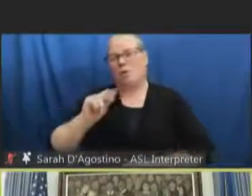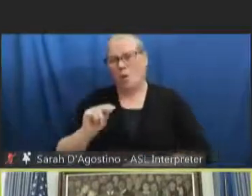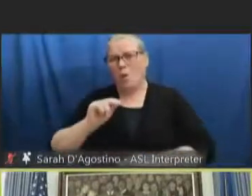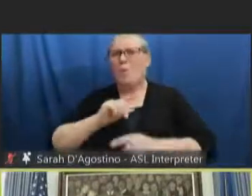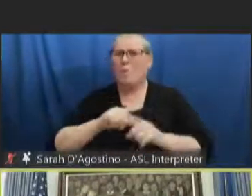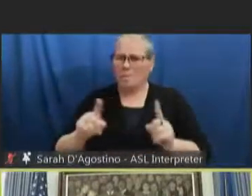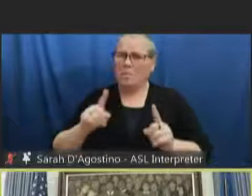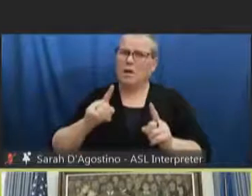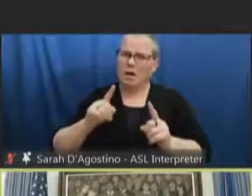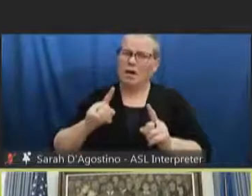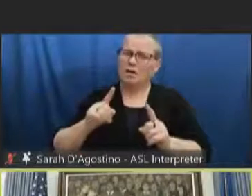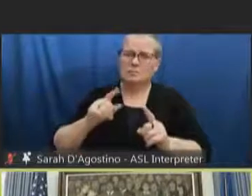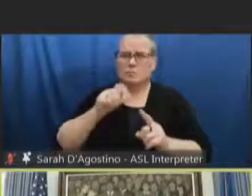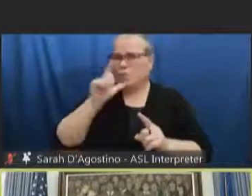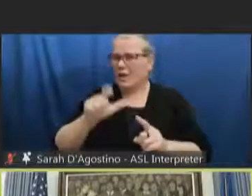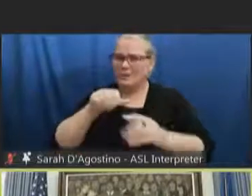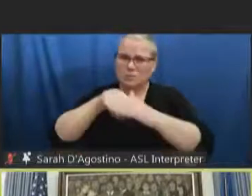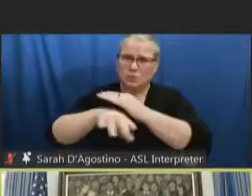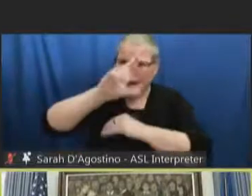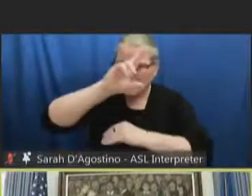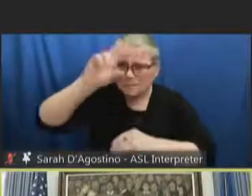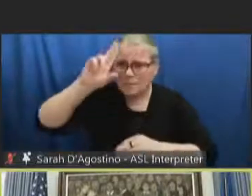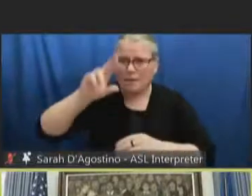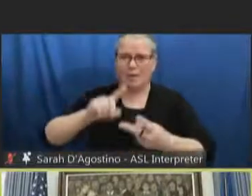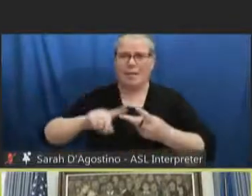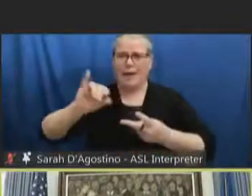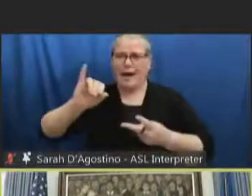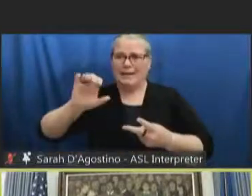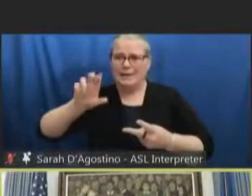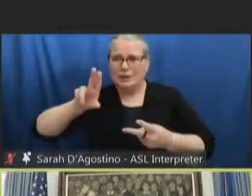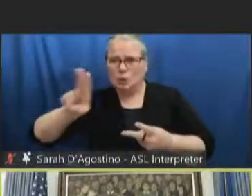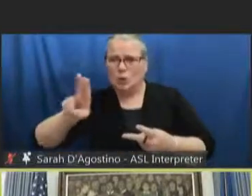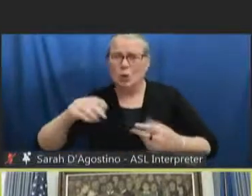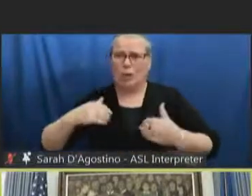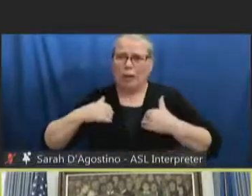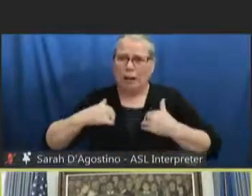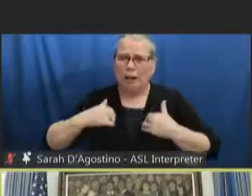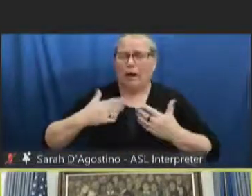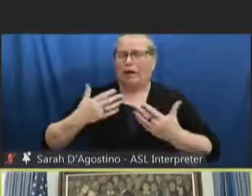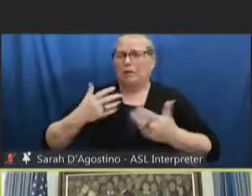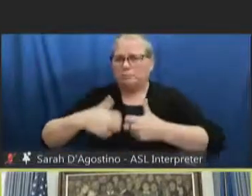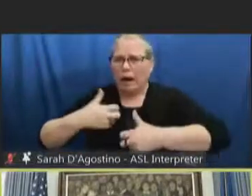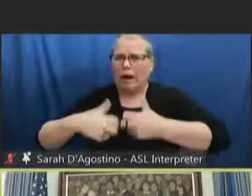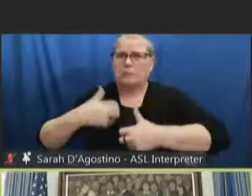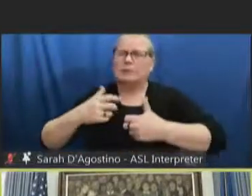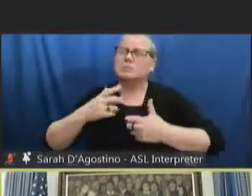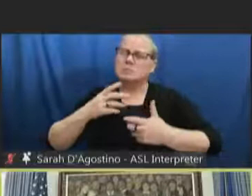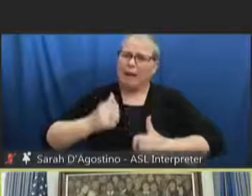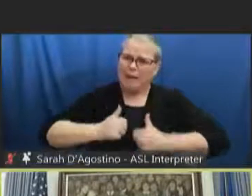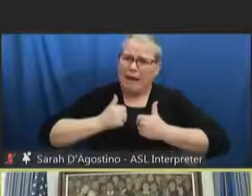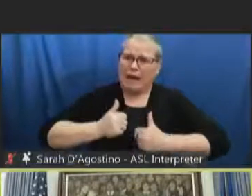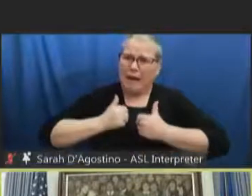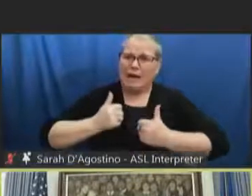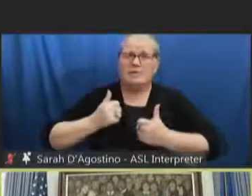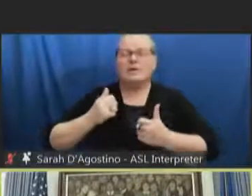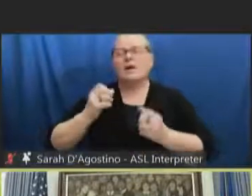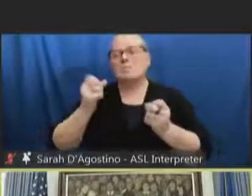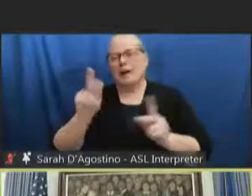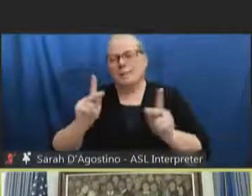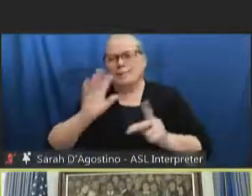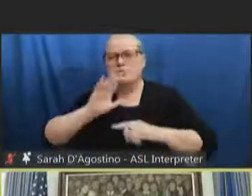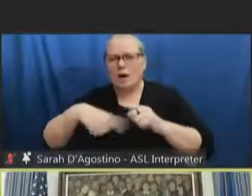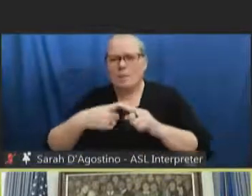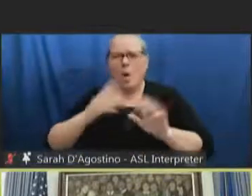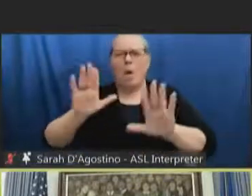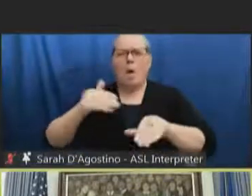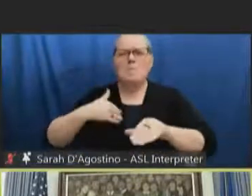you alive. So all this talk about, hey, I had a buddy, I know he was vaccinated, he still got the infection, is it worth it? I think